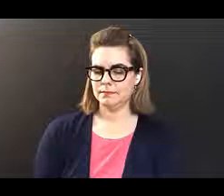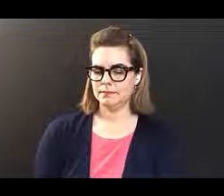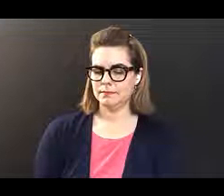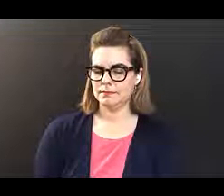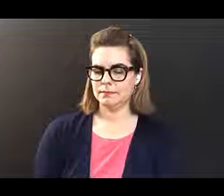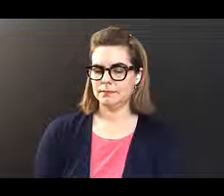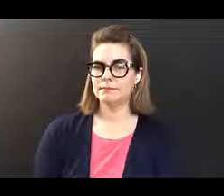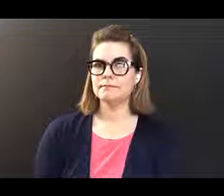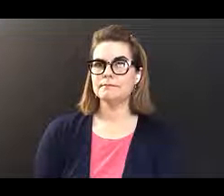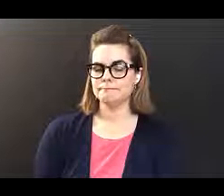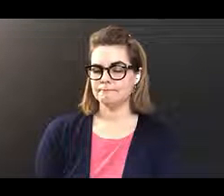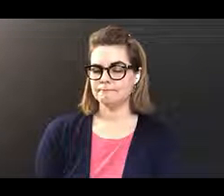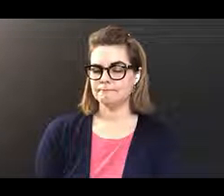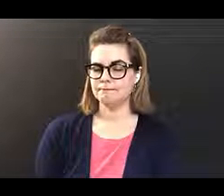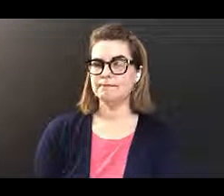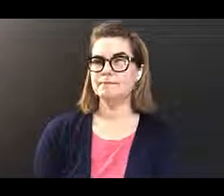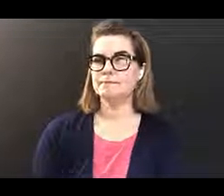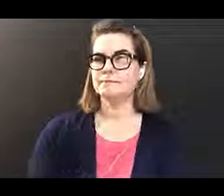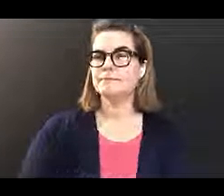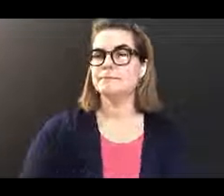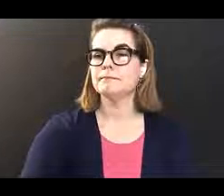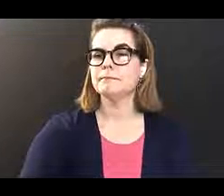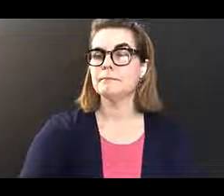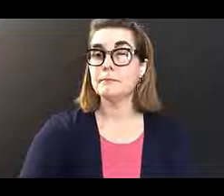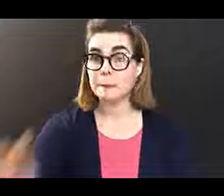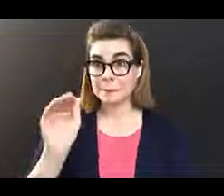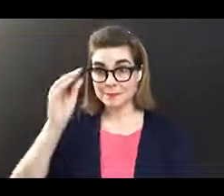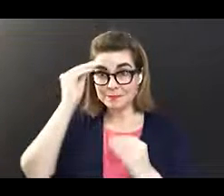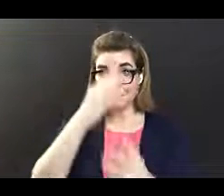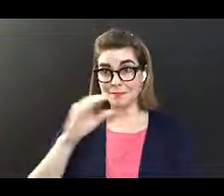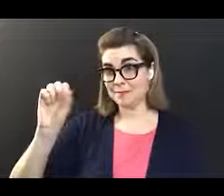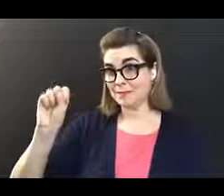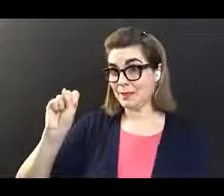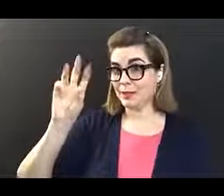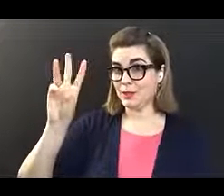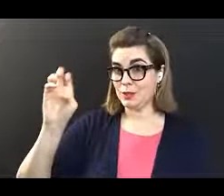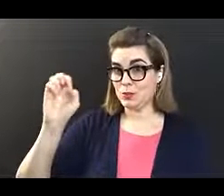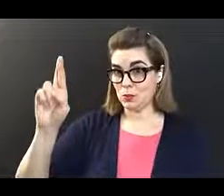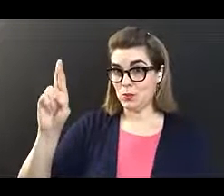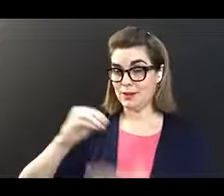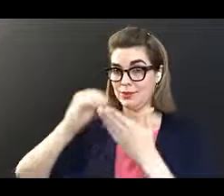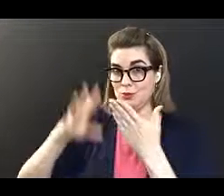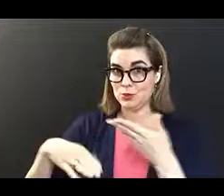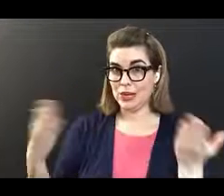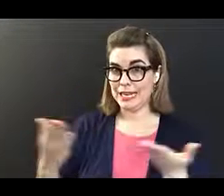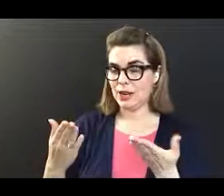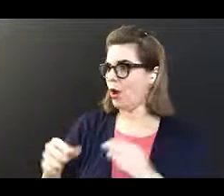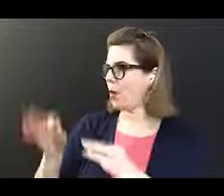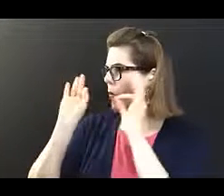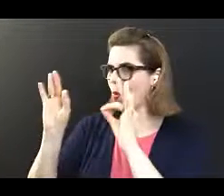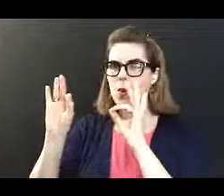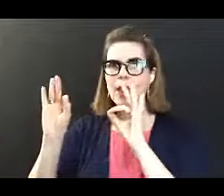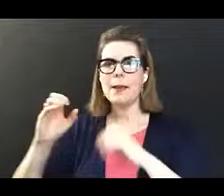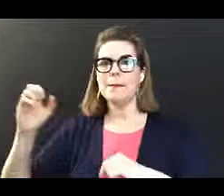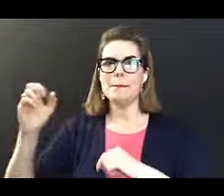The swear students are here now. Okay. Let's get back on schedule, and the